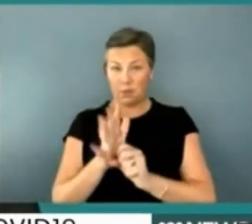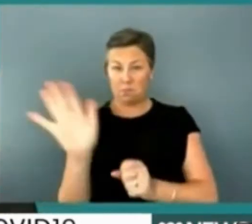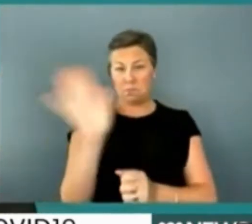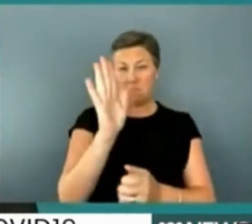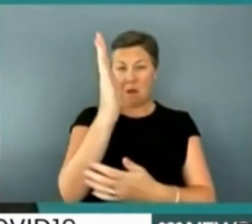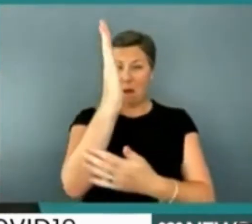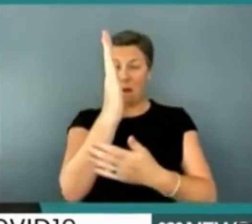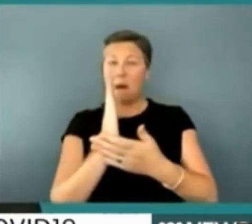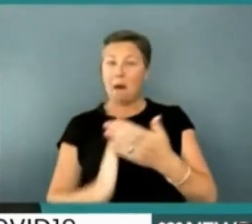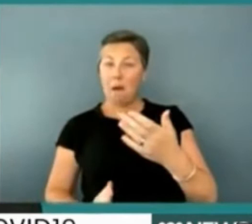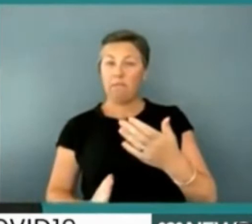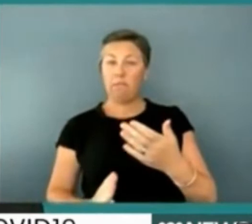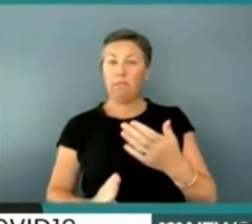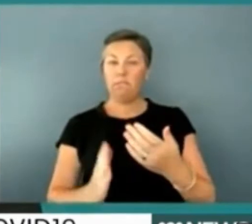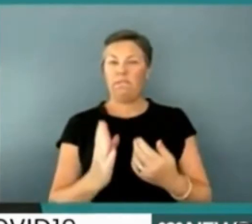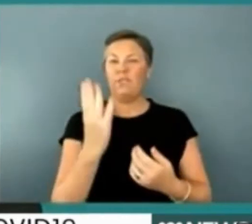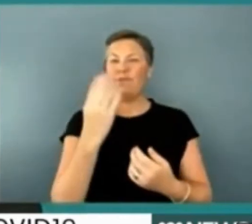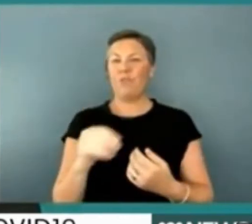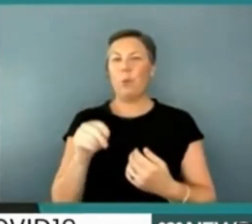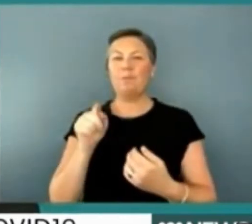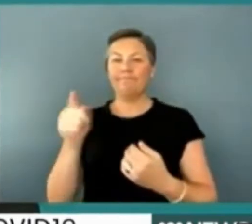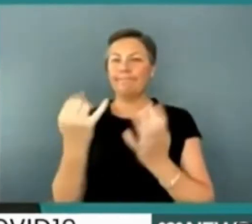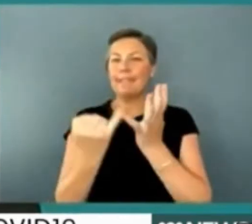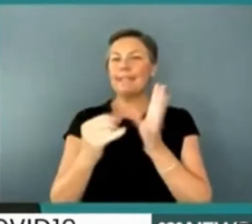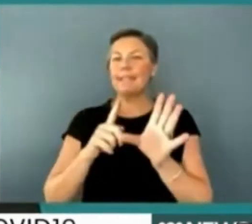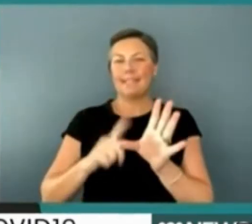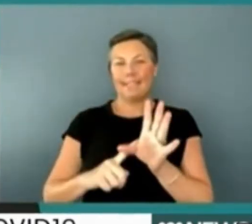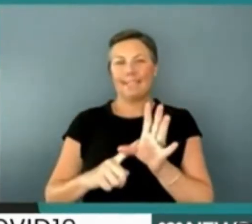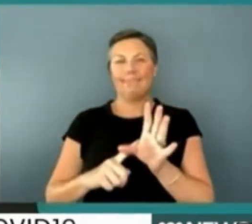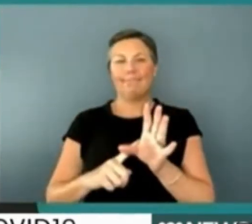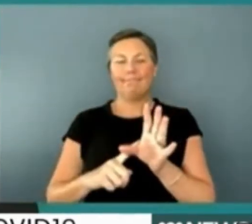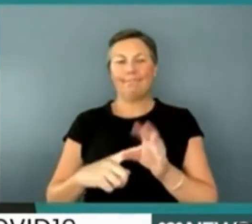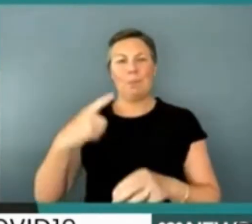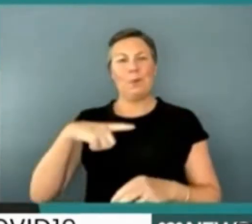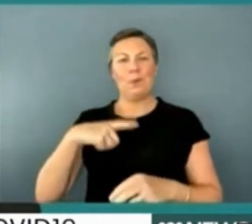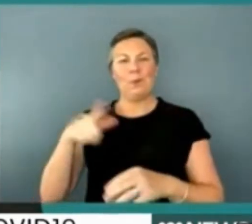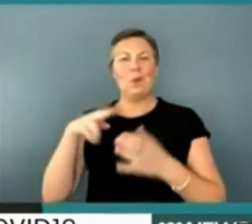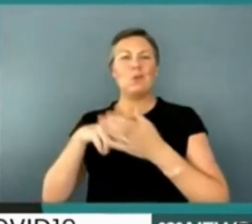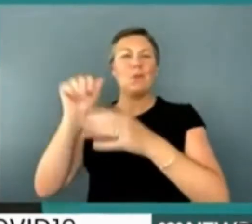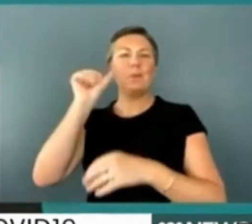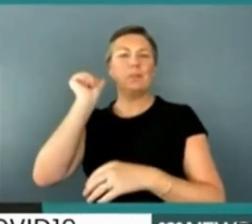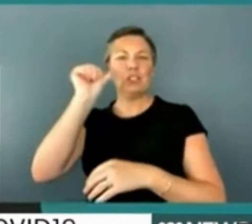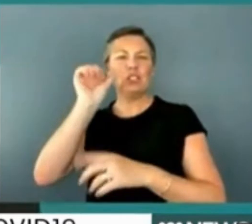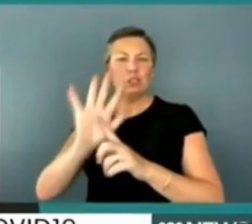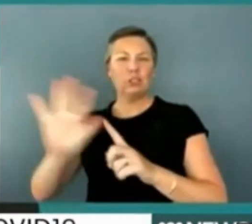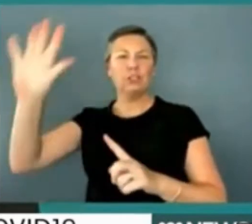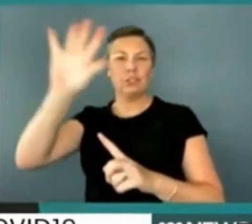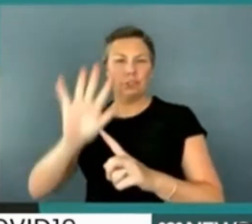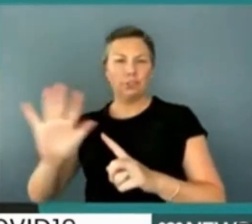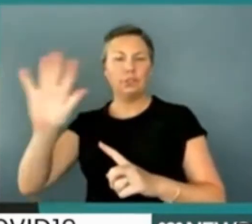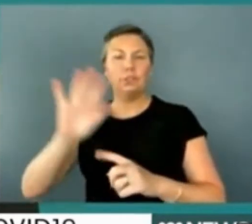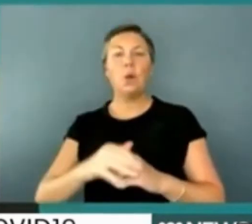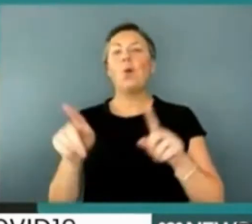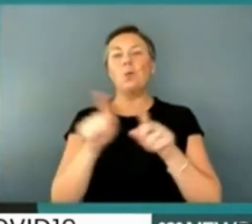been in the northern beaches of Sydney and that related cluster, plus the rest in overseas